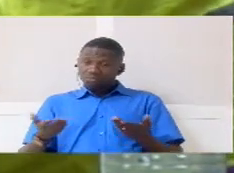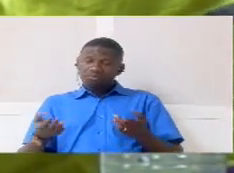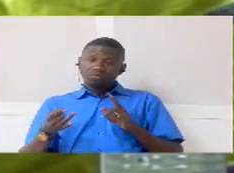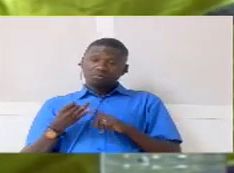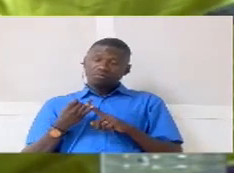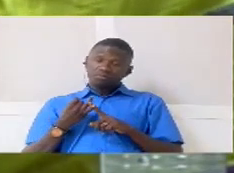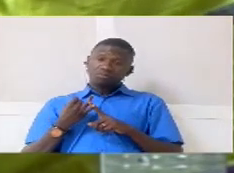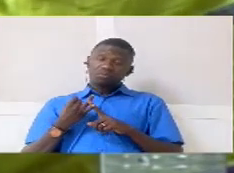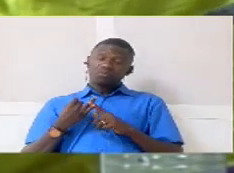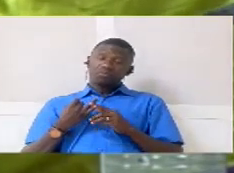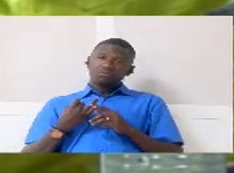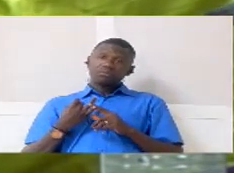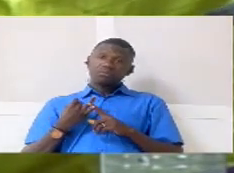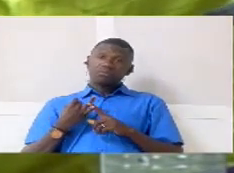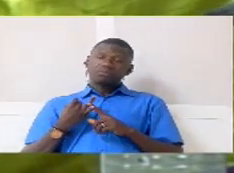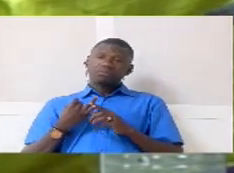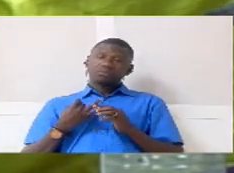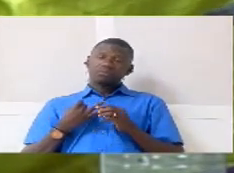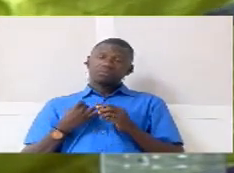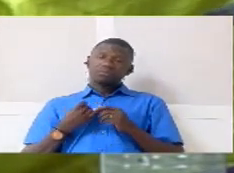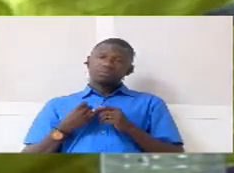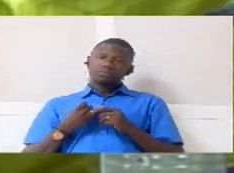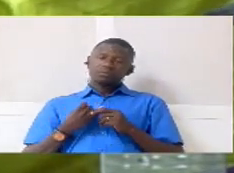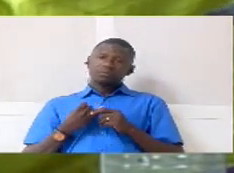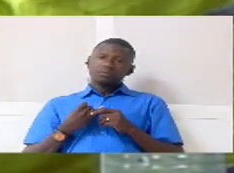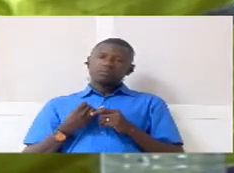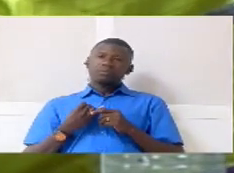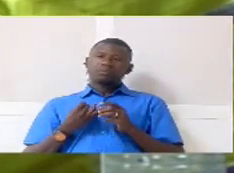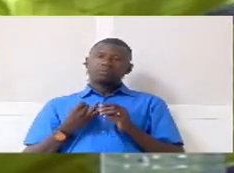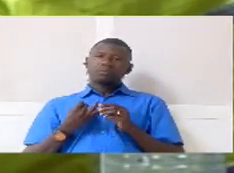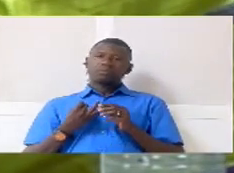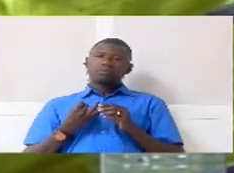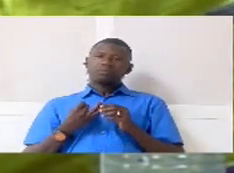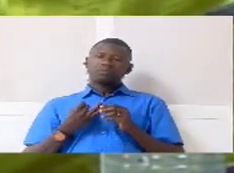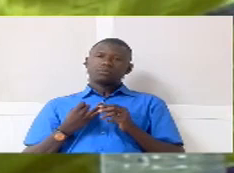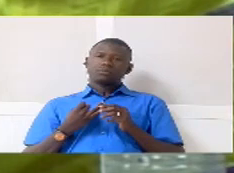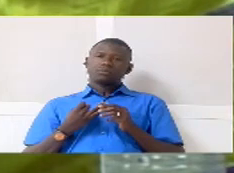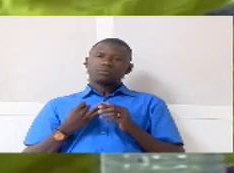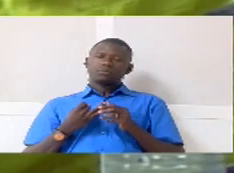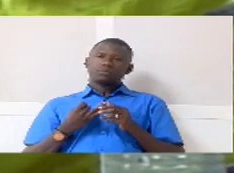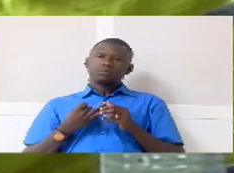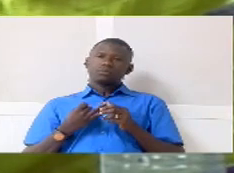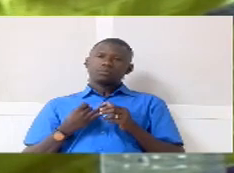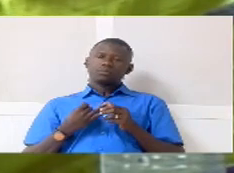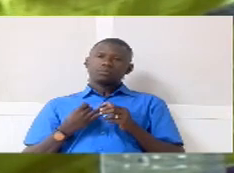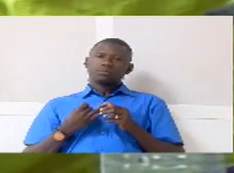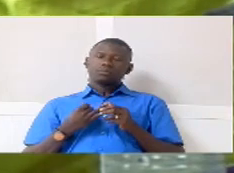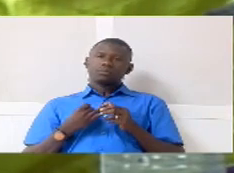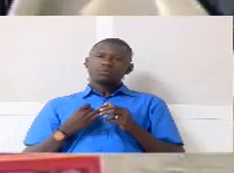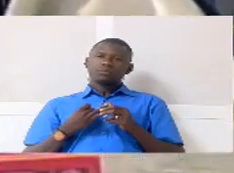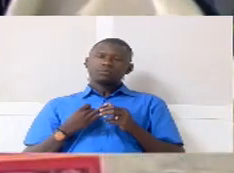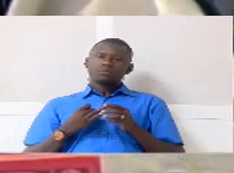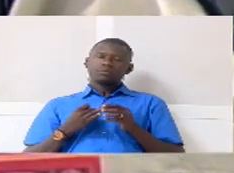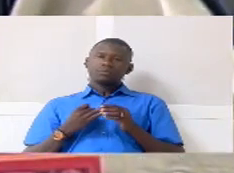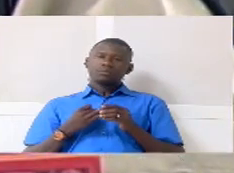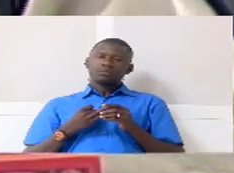kasola dokula lu yela nyanto lu tinya fo isi o wasi o kenole ban fo bekeri ne nuru mantara kerno anyata